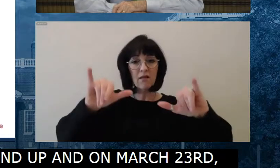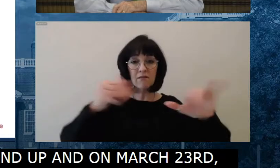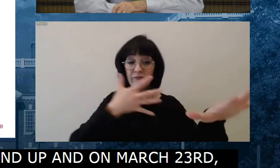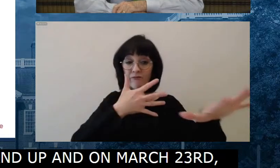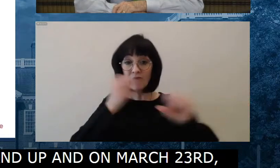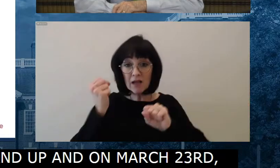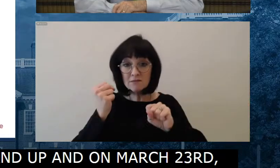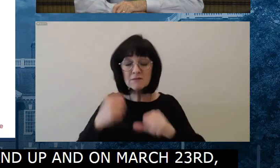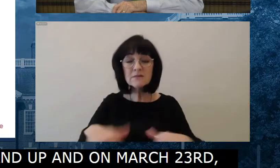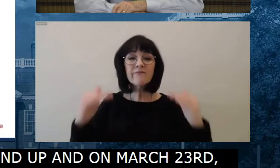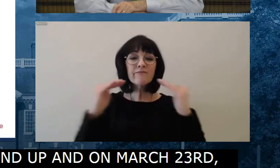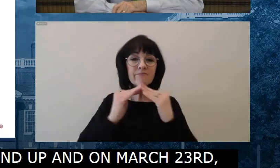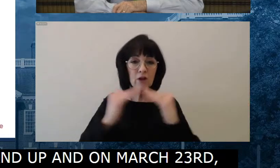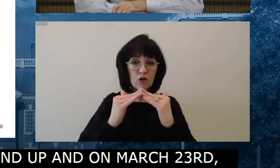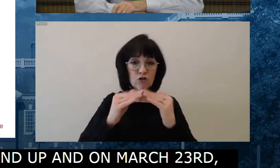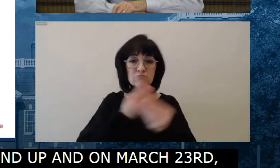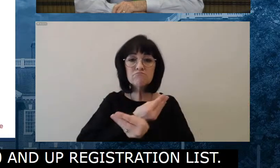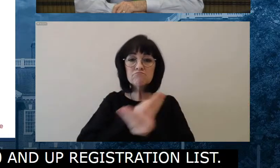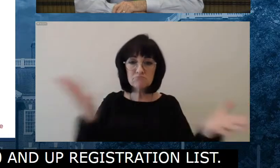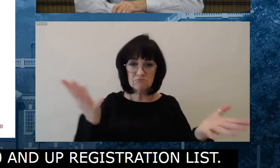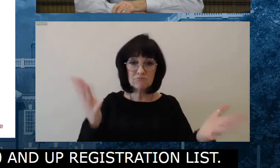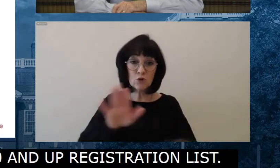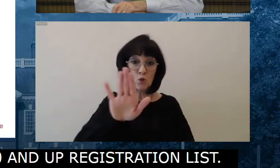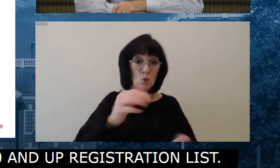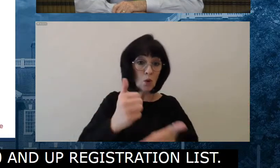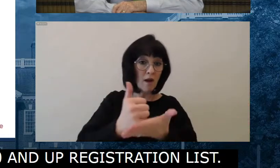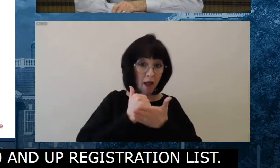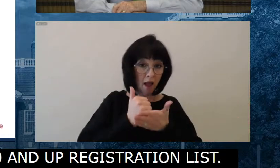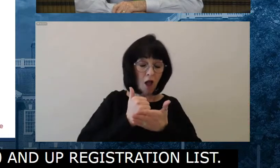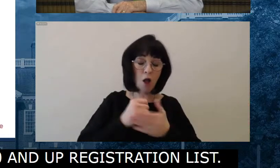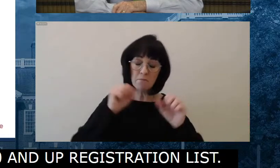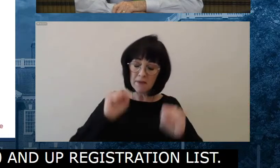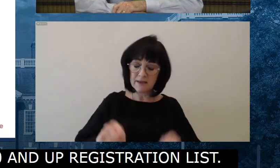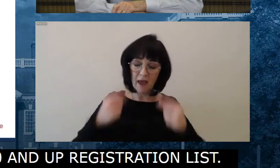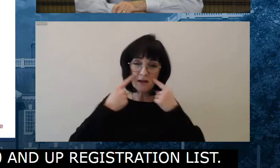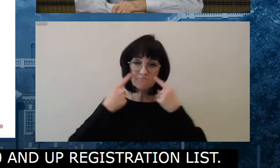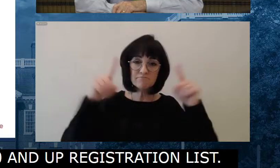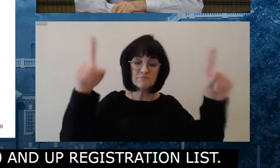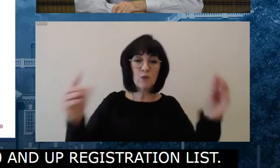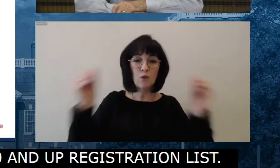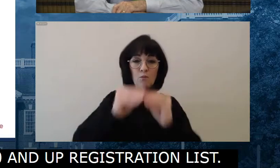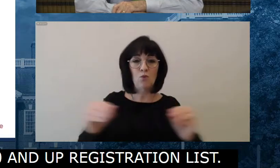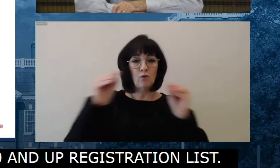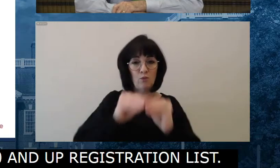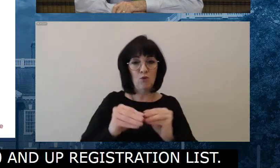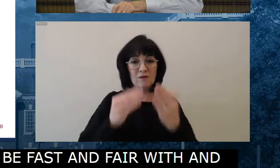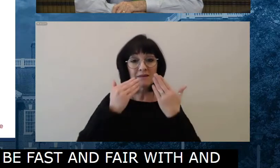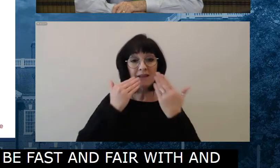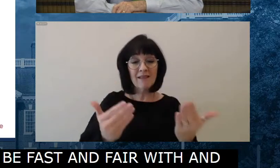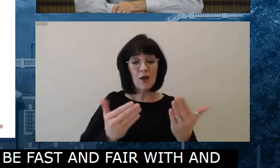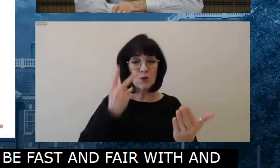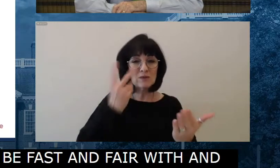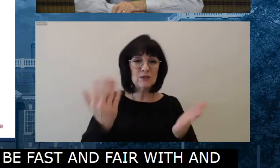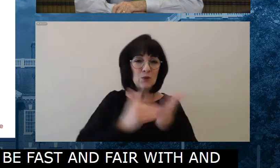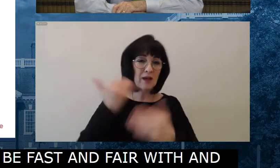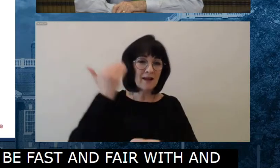progress. With your help, we'll continue to do so. Thanks for joining us today. We look forward to seeing you next time.